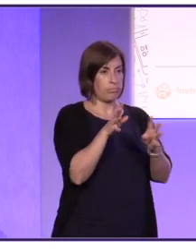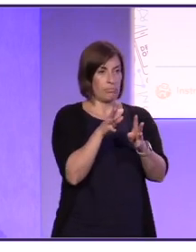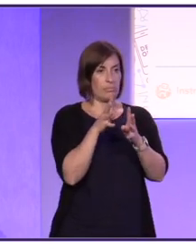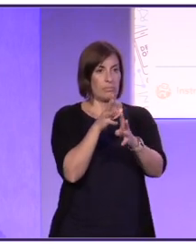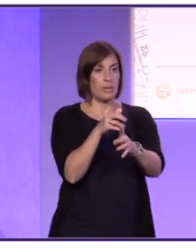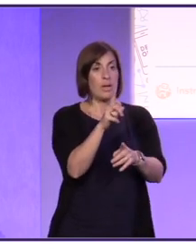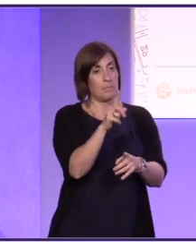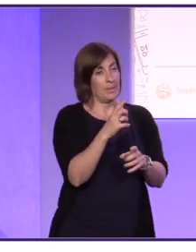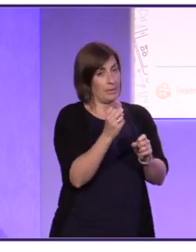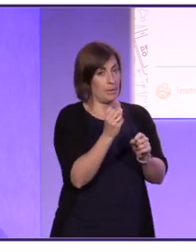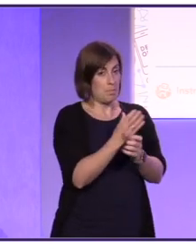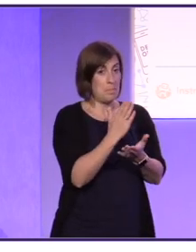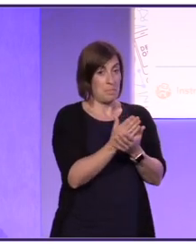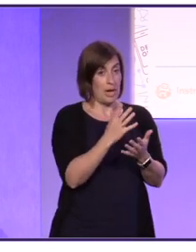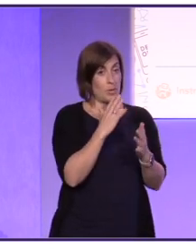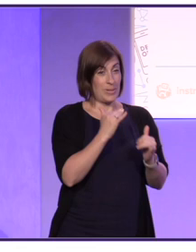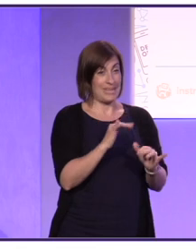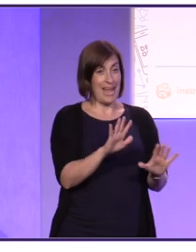test this.